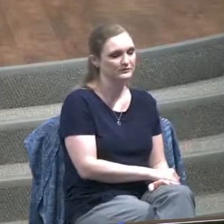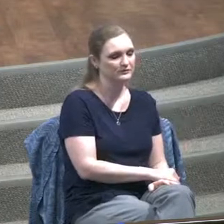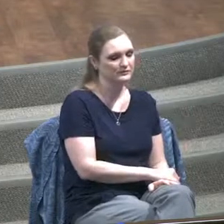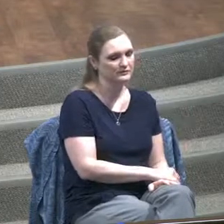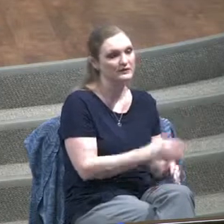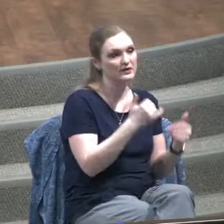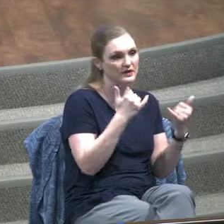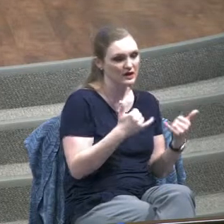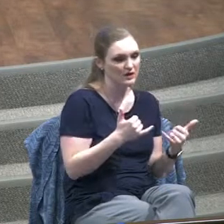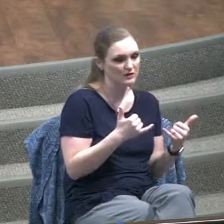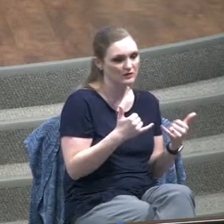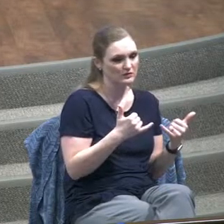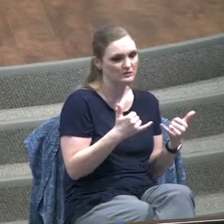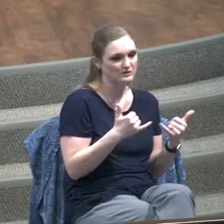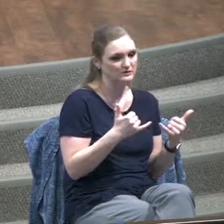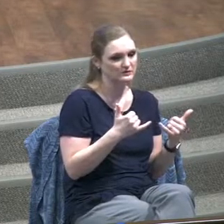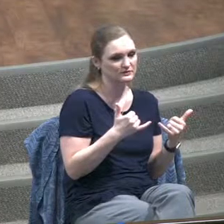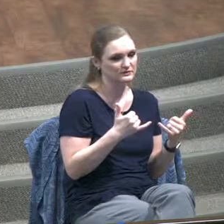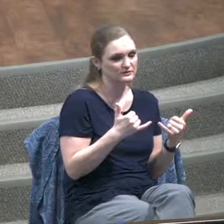Now,